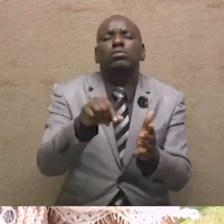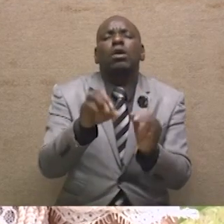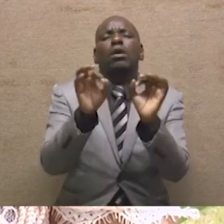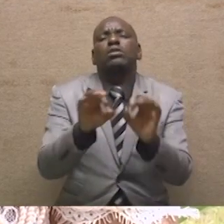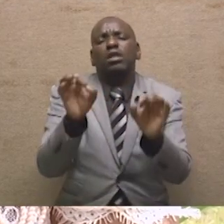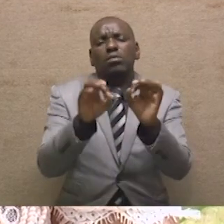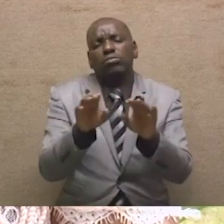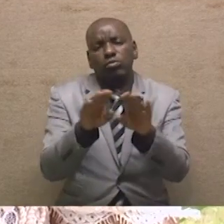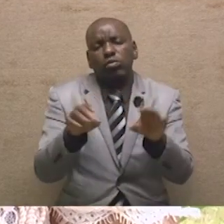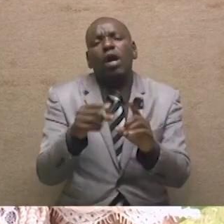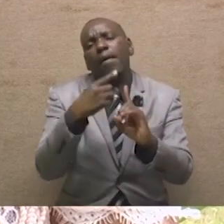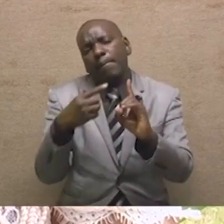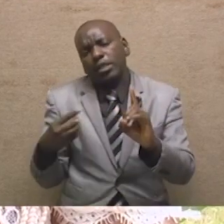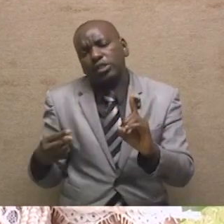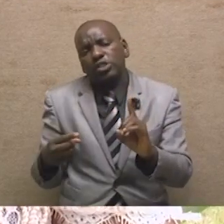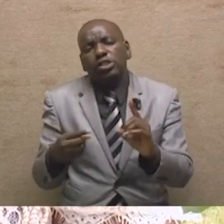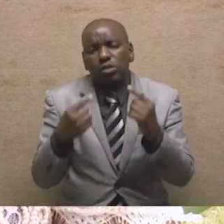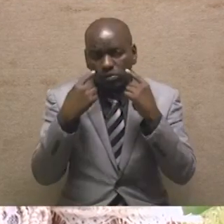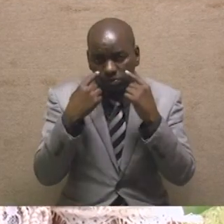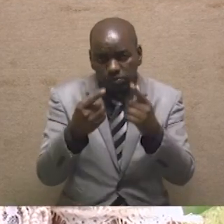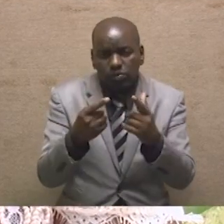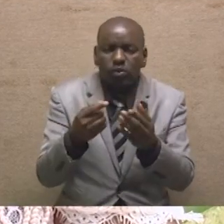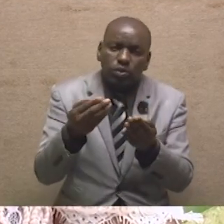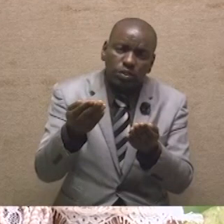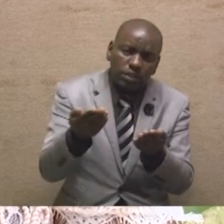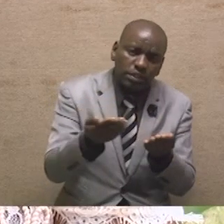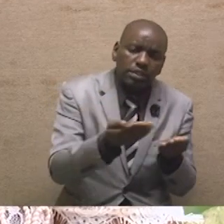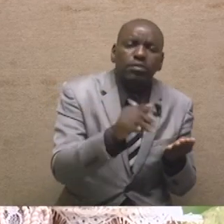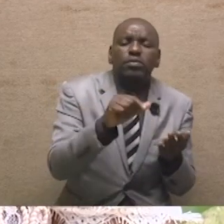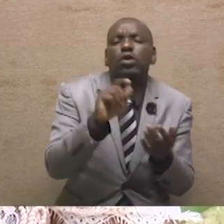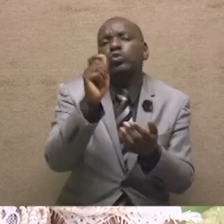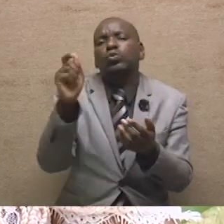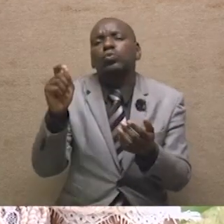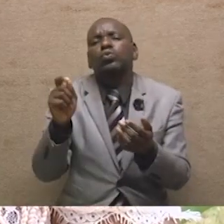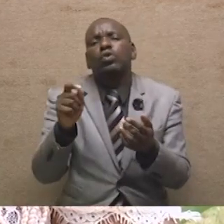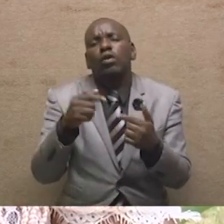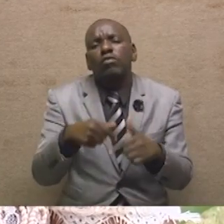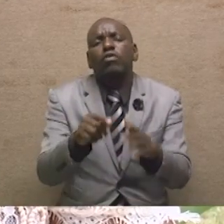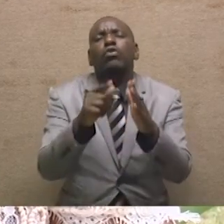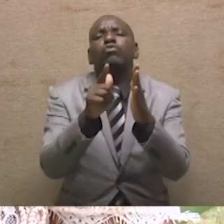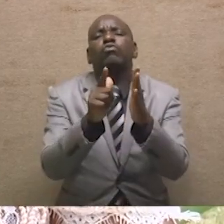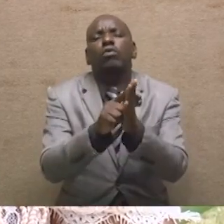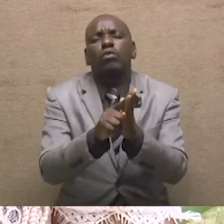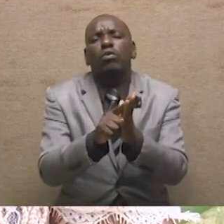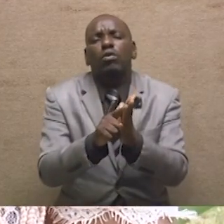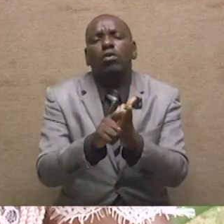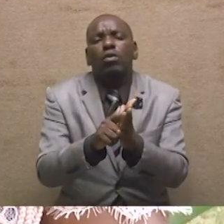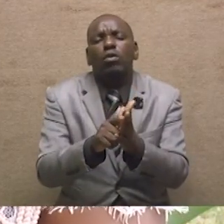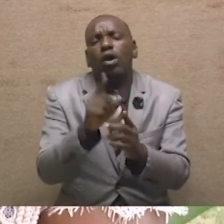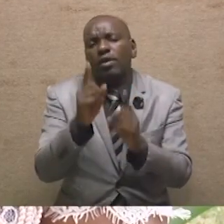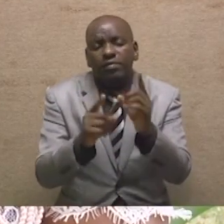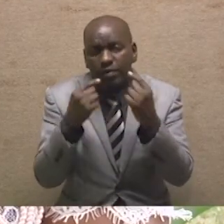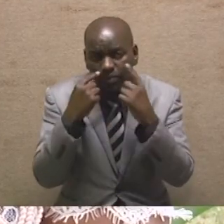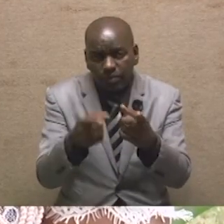given a platform where the ministry has become flexible in accepting schools that really don't fit the criteria but then fit